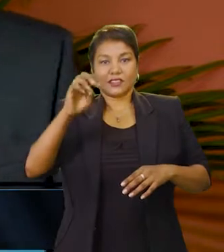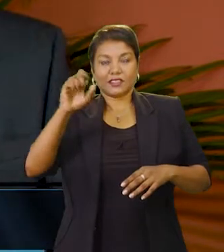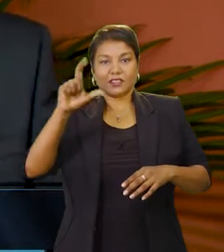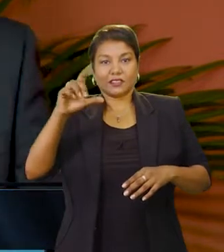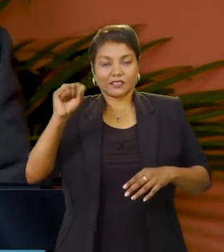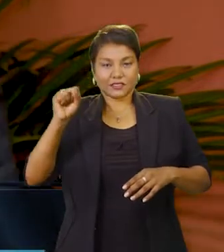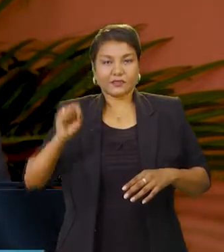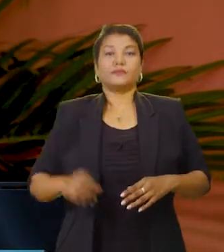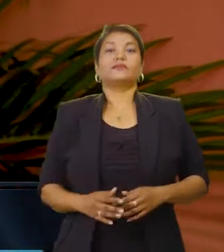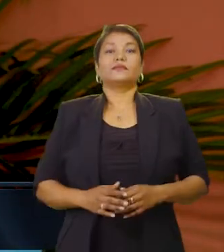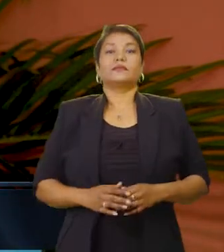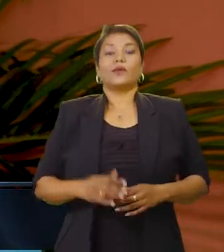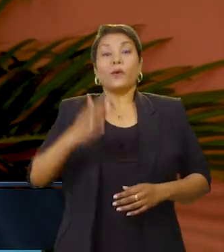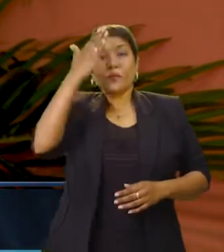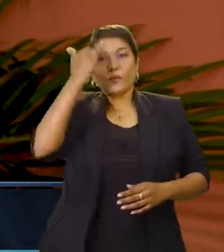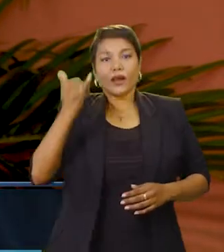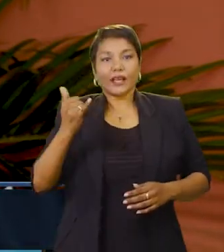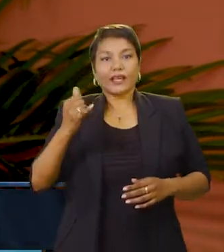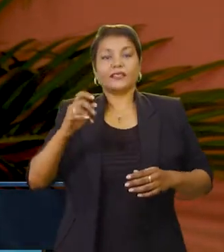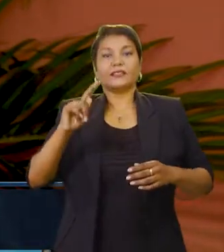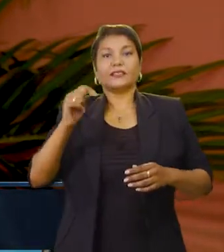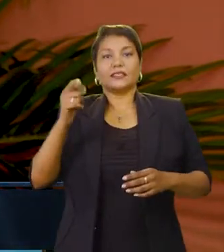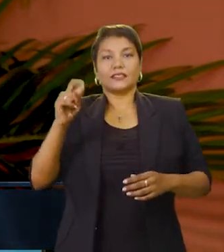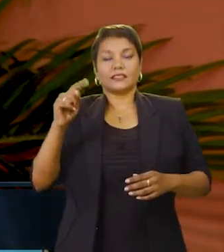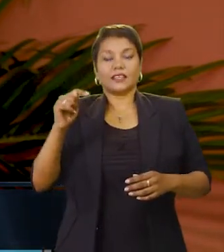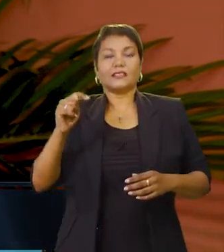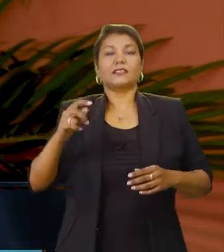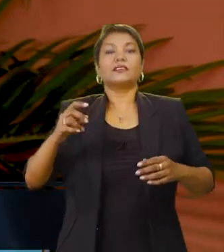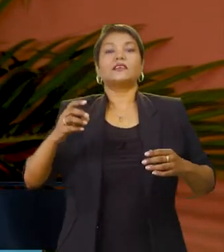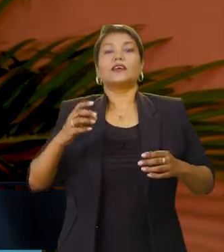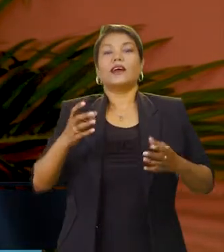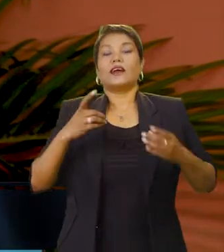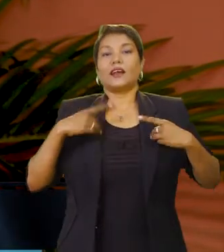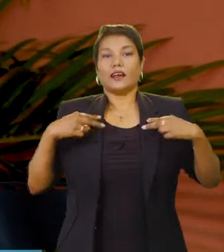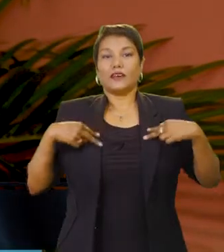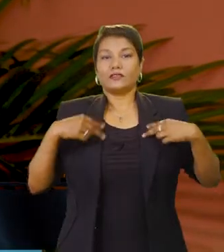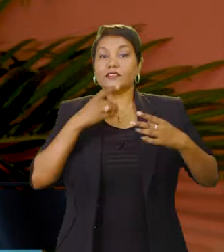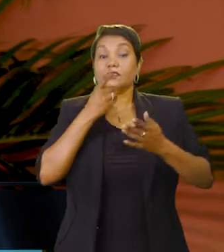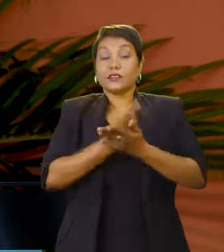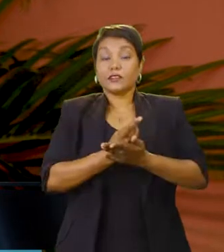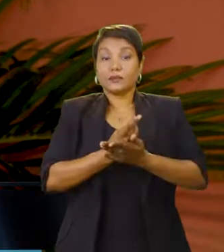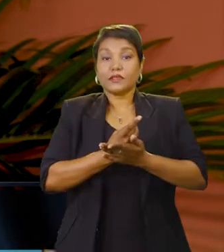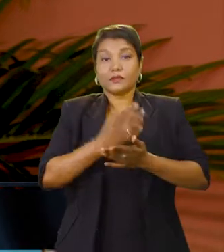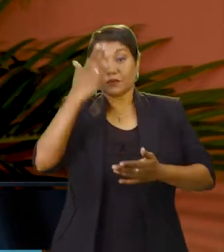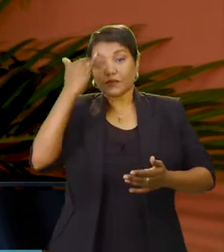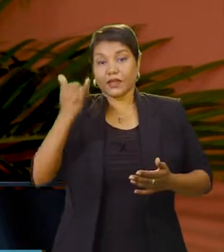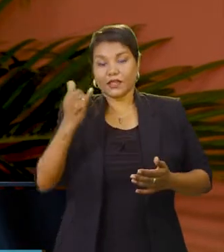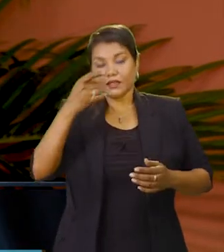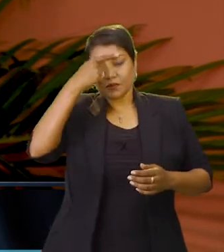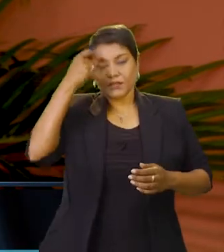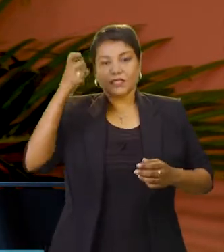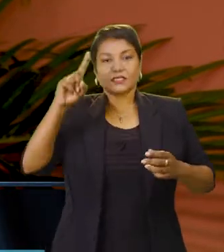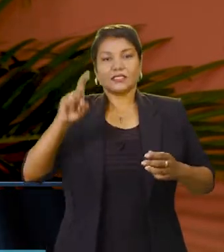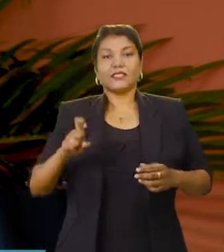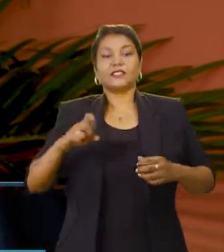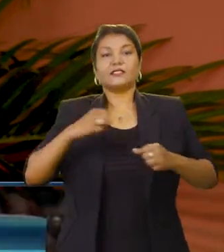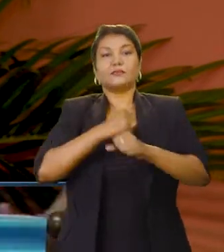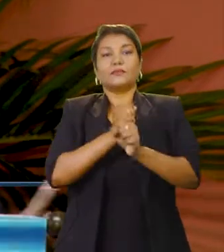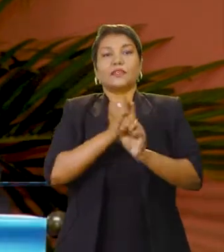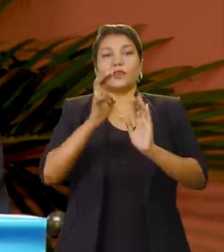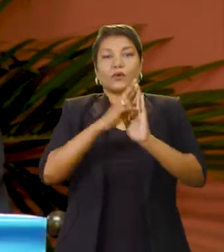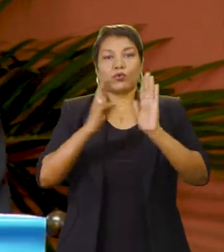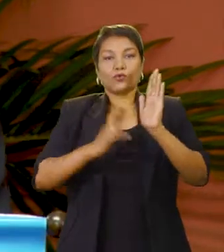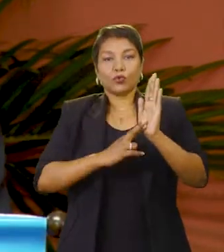as most frameworks prepared, consulted on, and published by the authority, is to provide the terms of reference for the